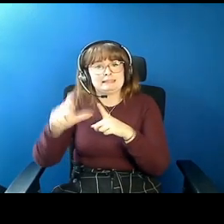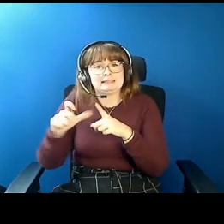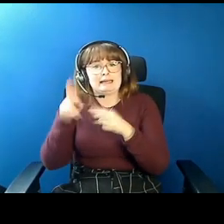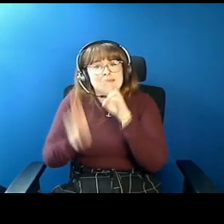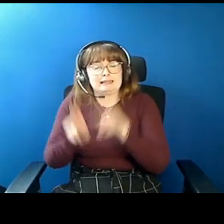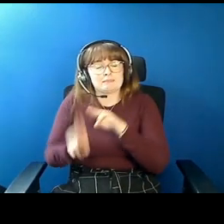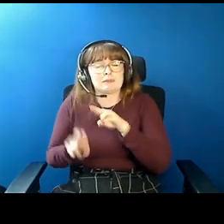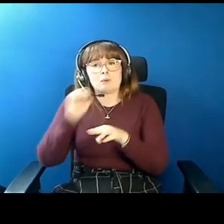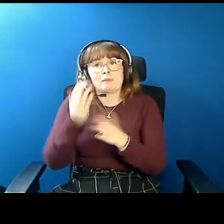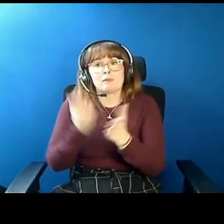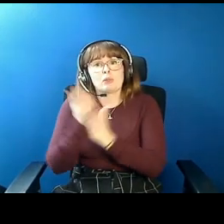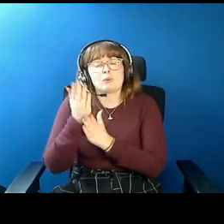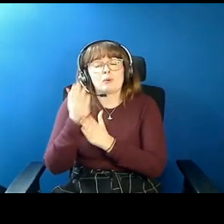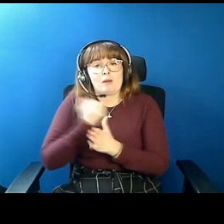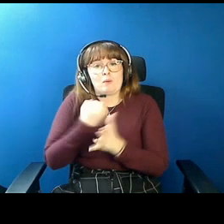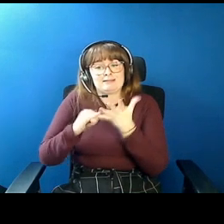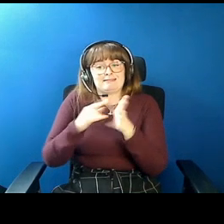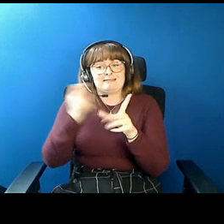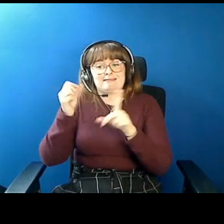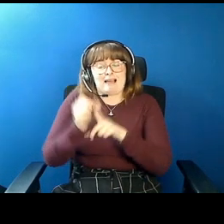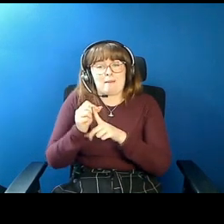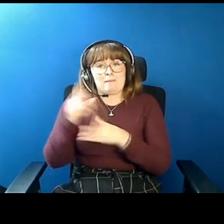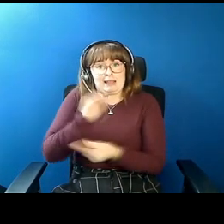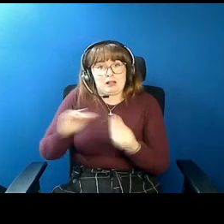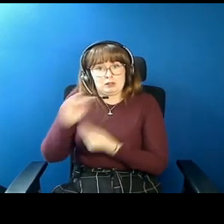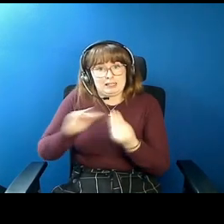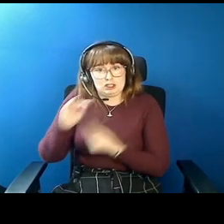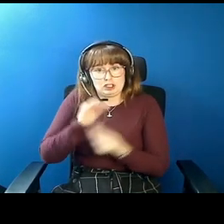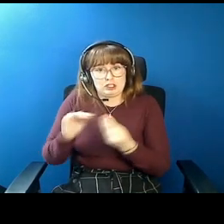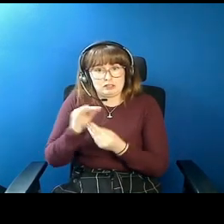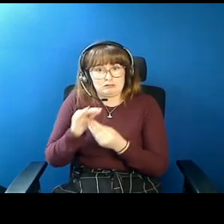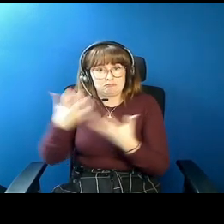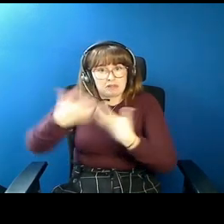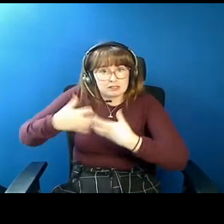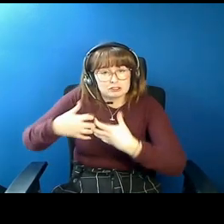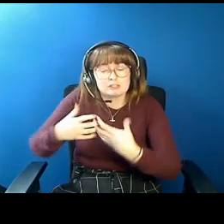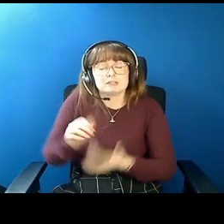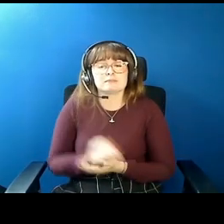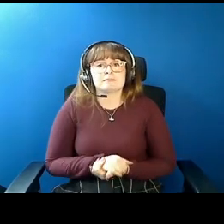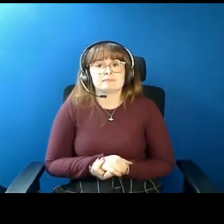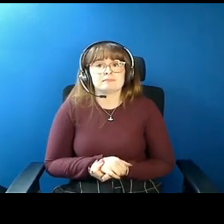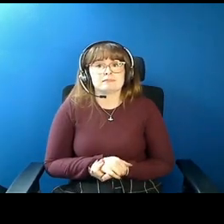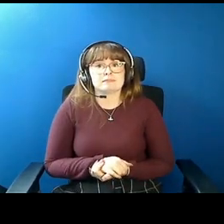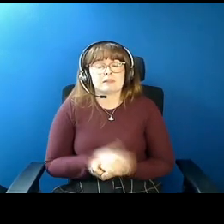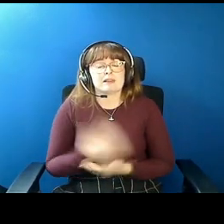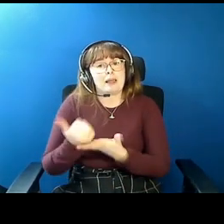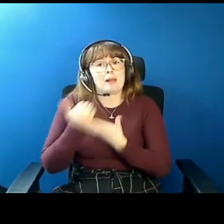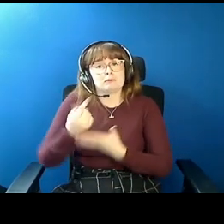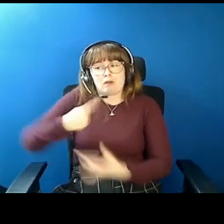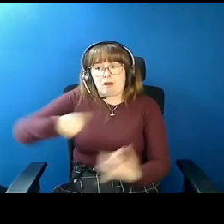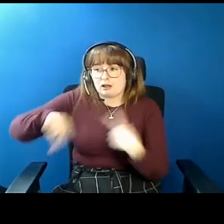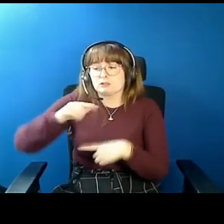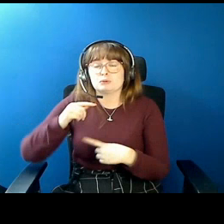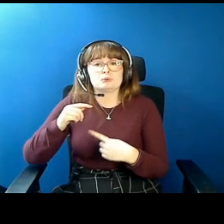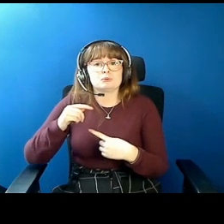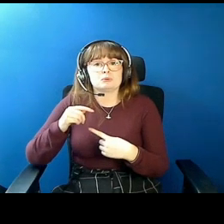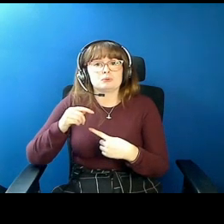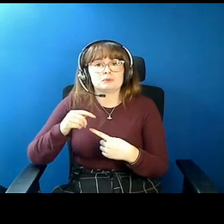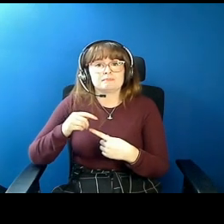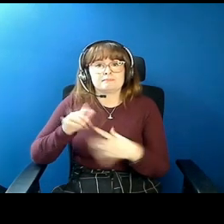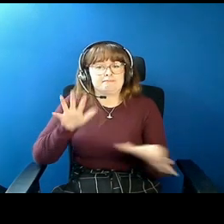our SAP-based calculation engine called the Dynamic Engine, which helps us to determine an optimal package of improvements for